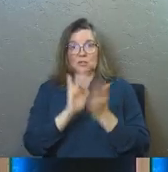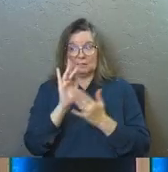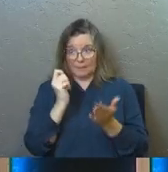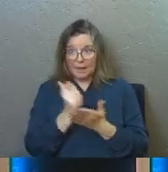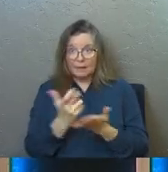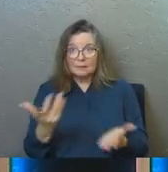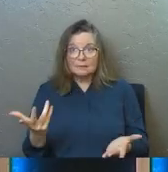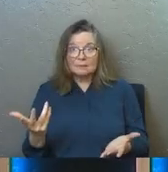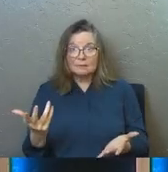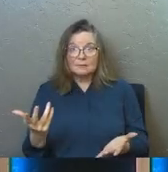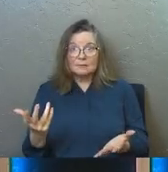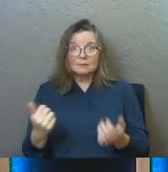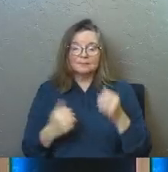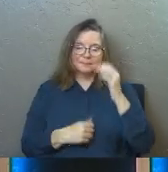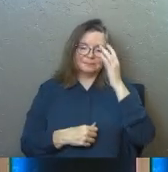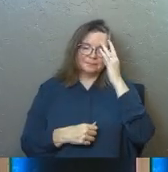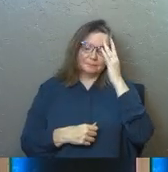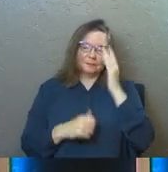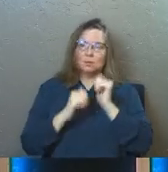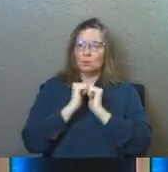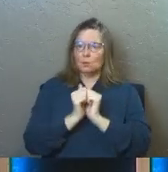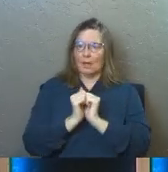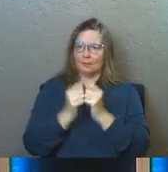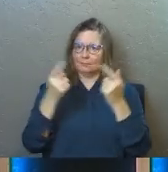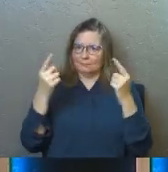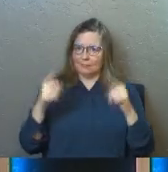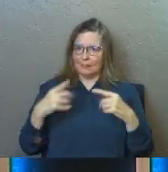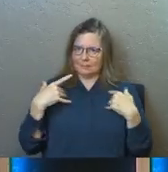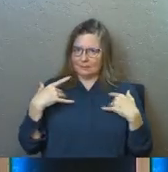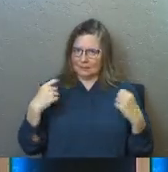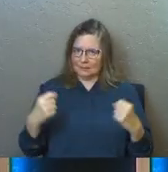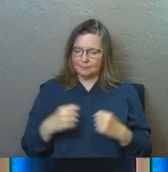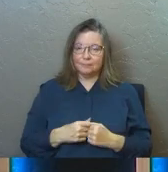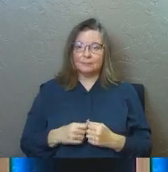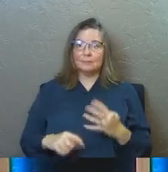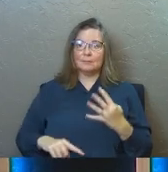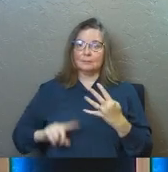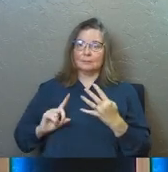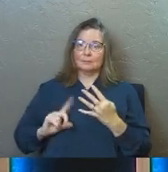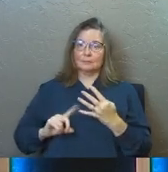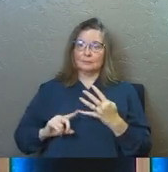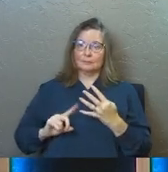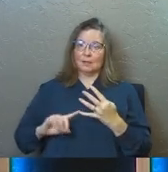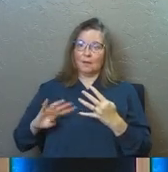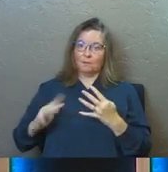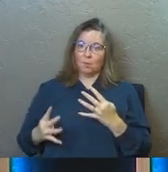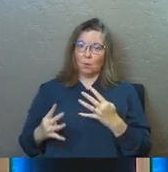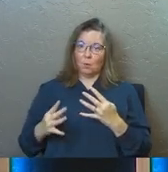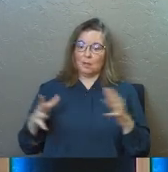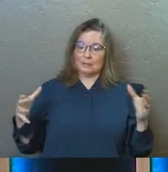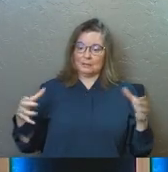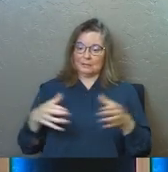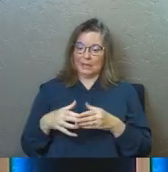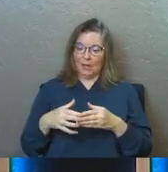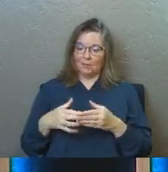Jesus. Amen? Together brings healing. And the fourth one, together brings